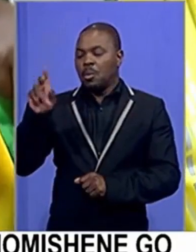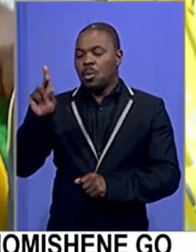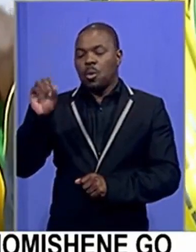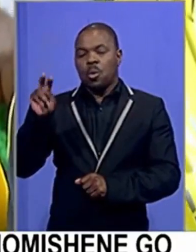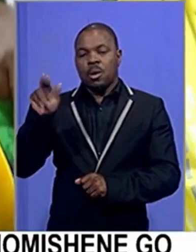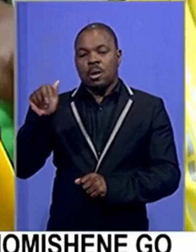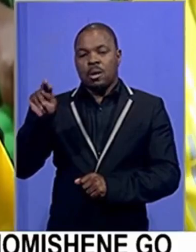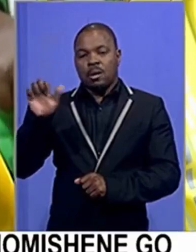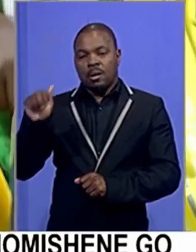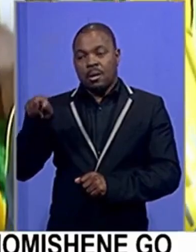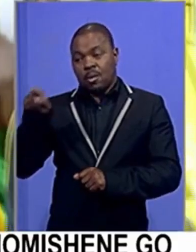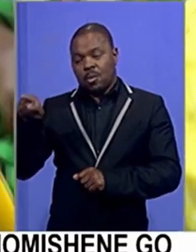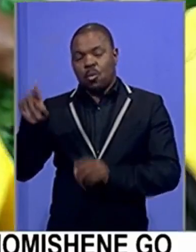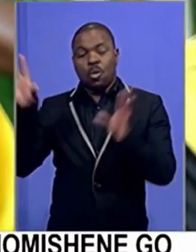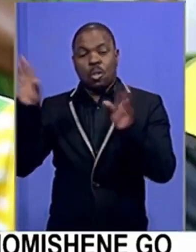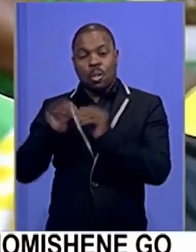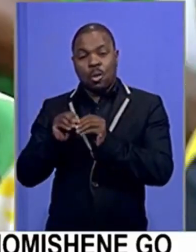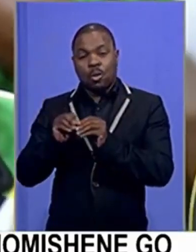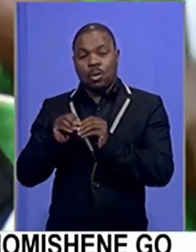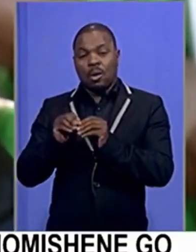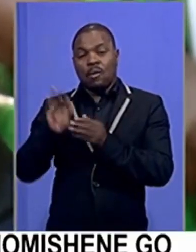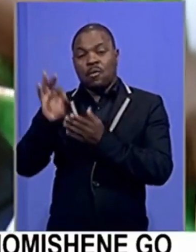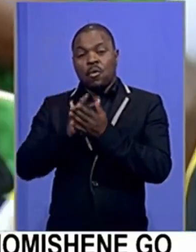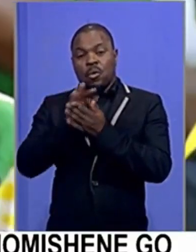the total is